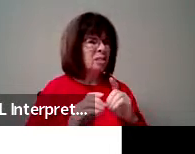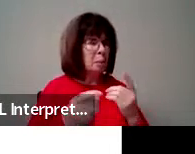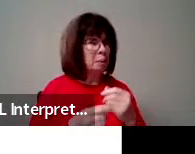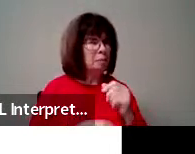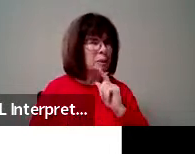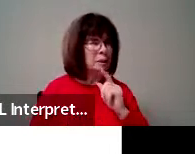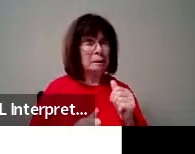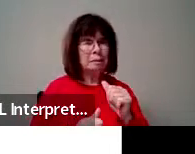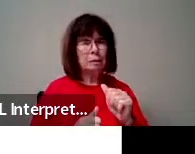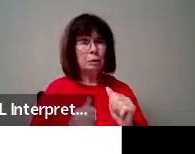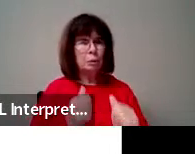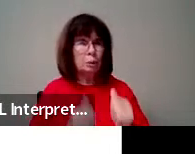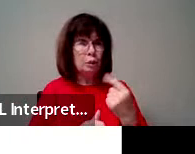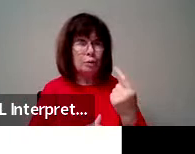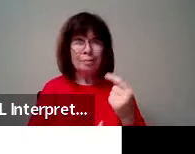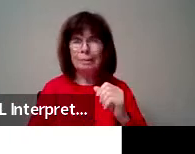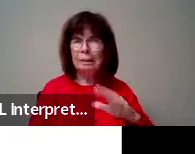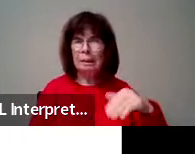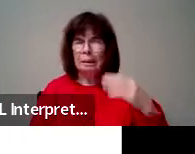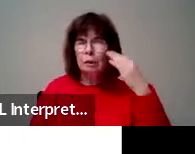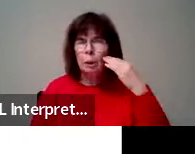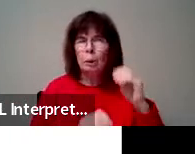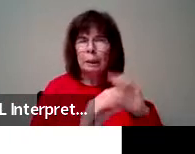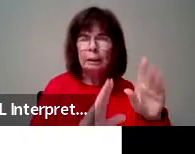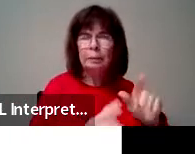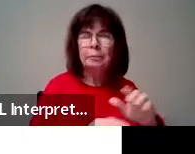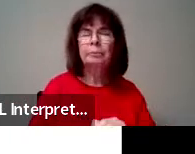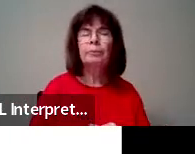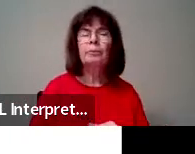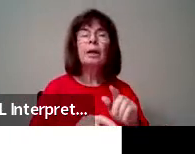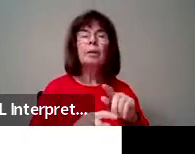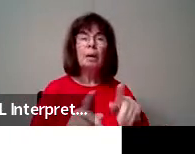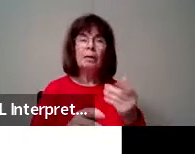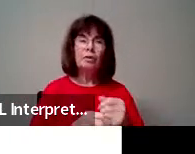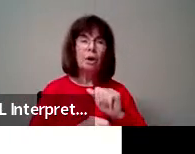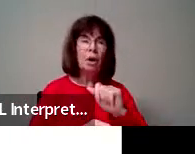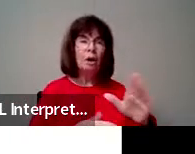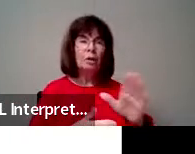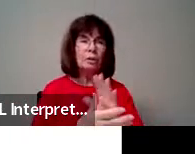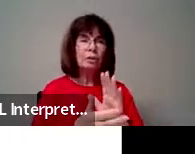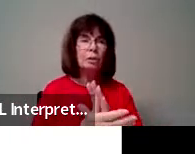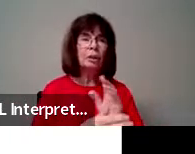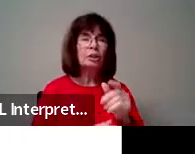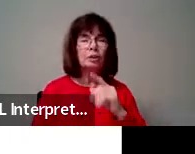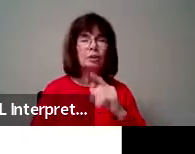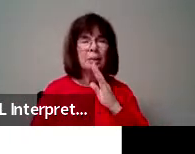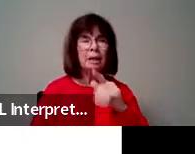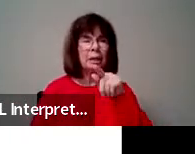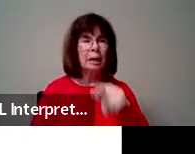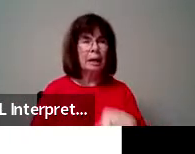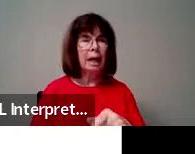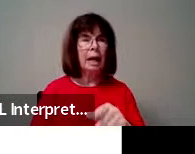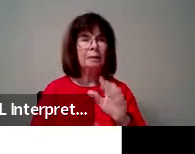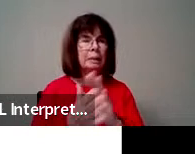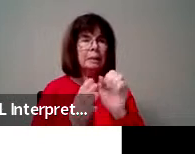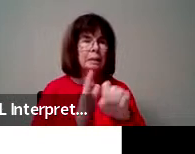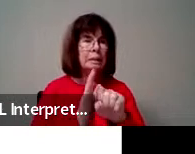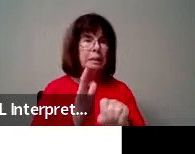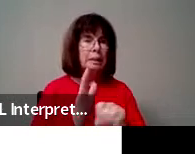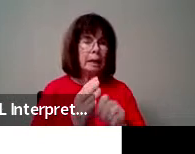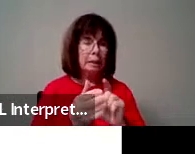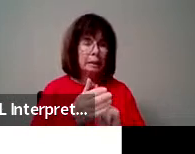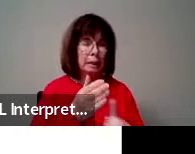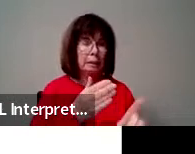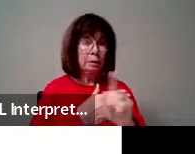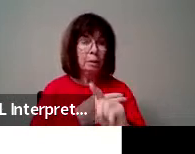she so we're also speaking with the Safe Schools for All at CDPH with the state next week. The problem is that the CDC recommends and